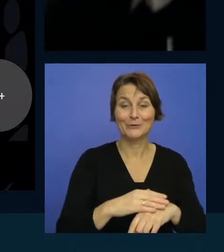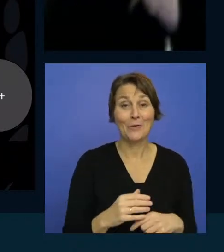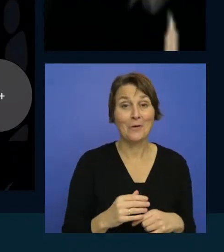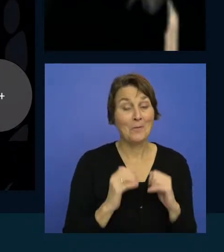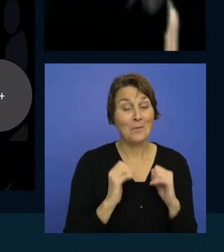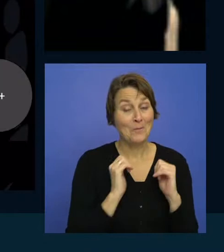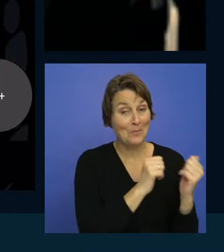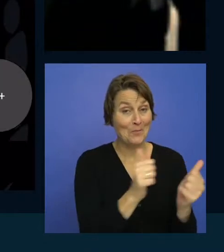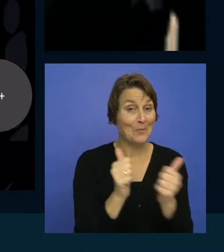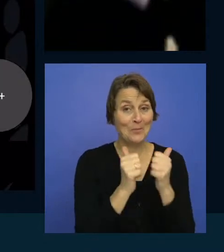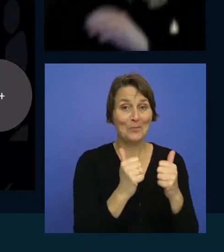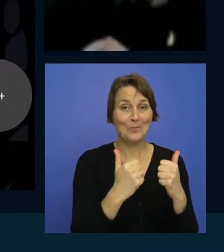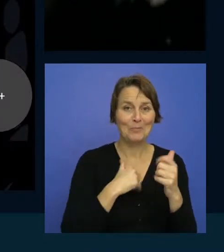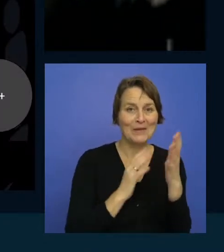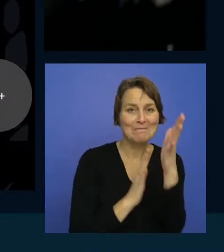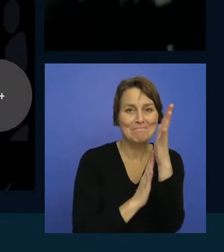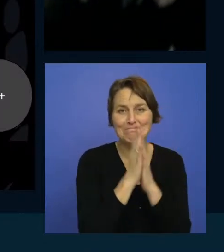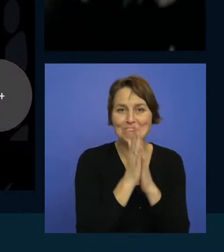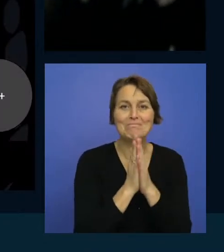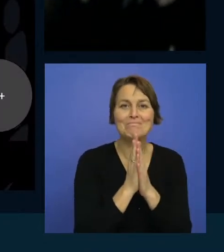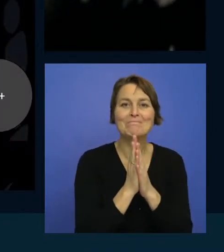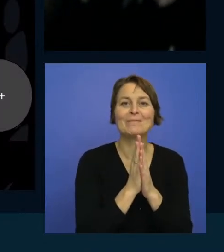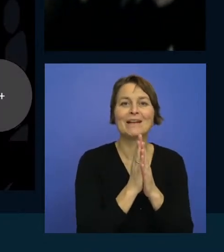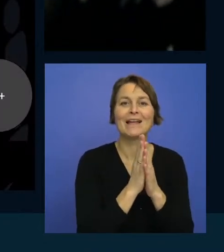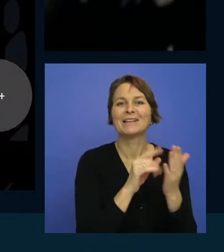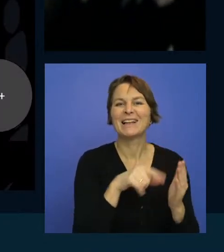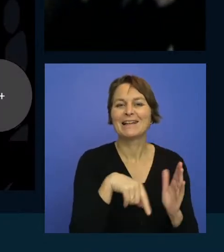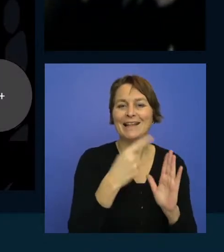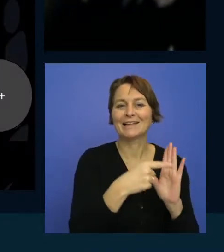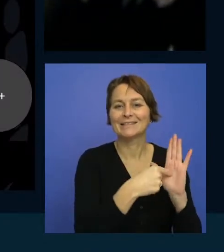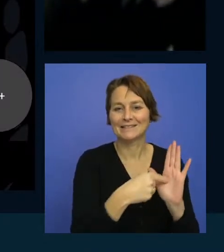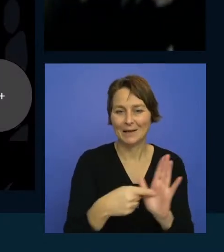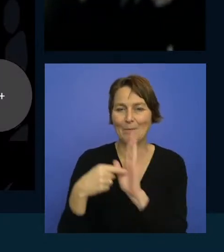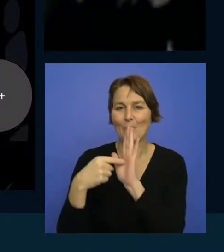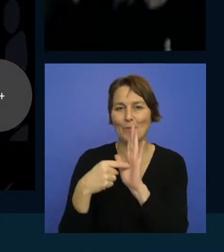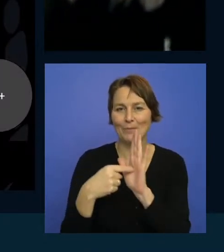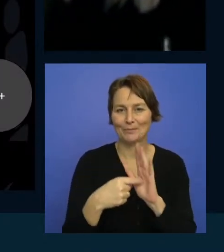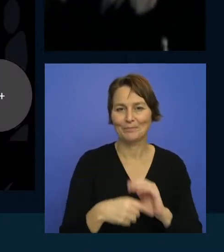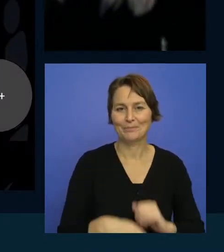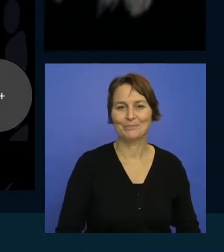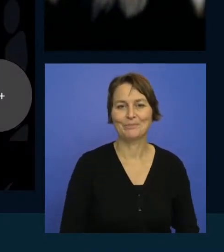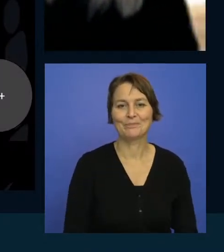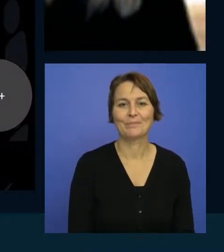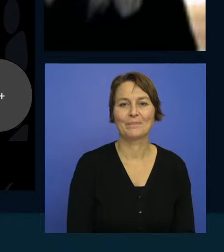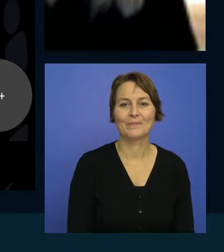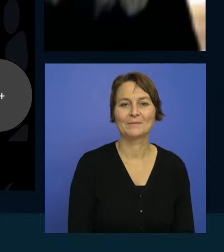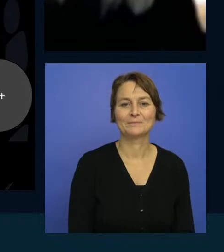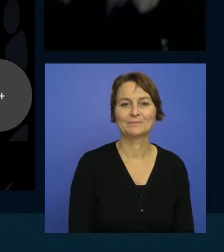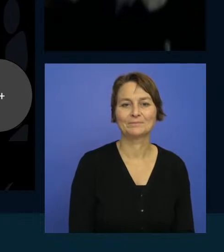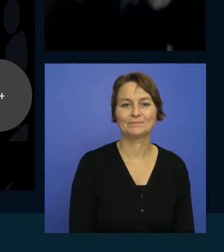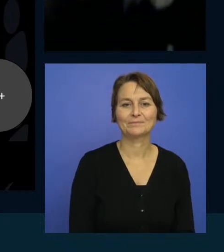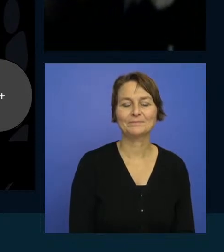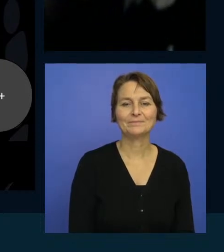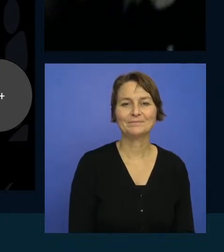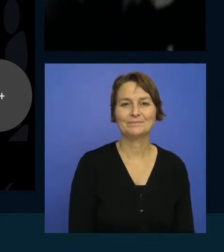to jump over to the next demo here, or the first demo actually, which is the Teams Power BI